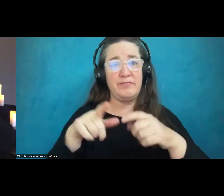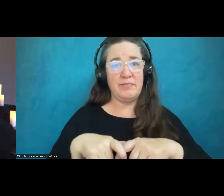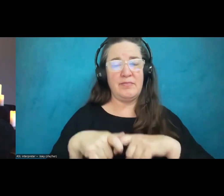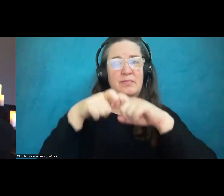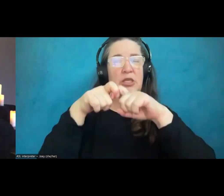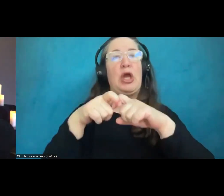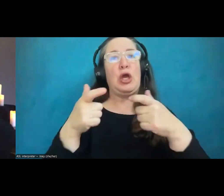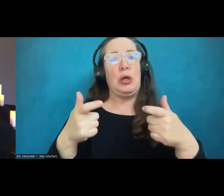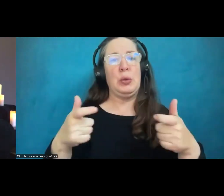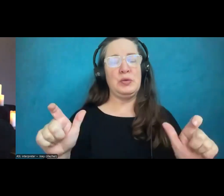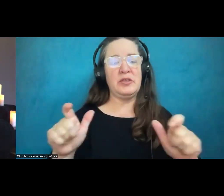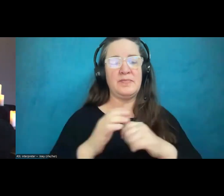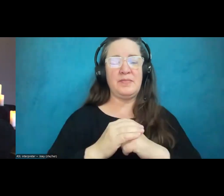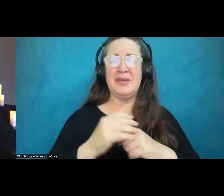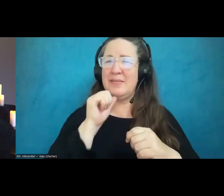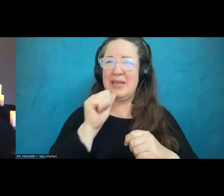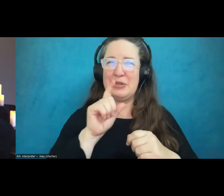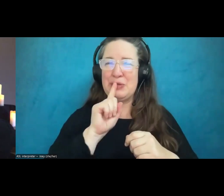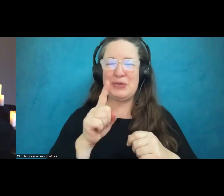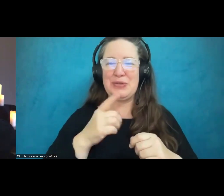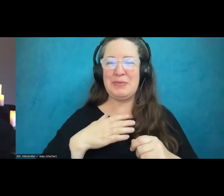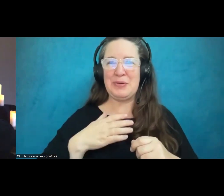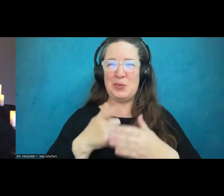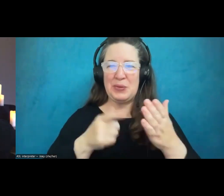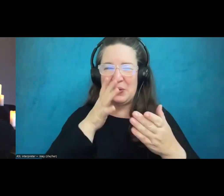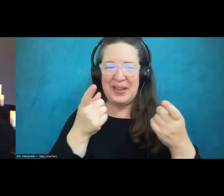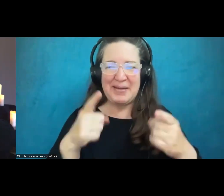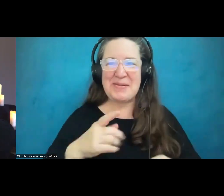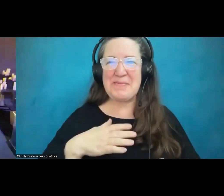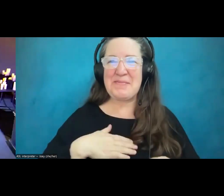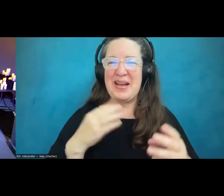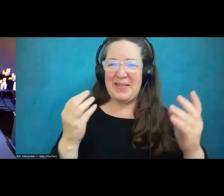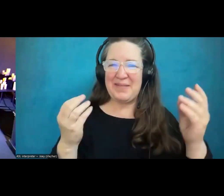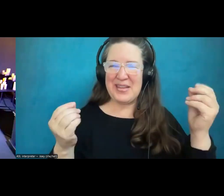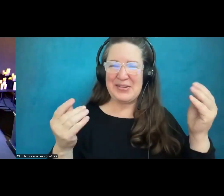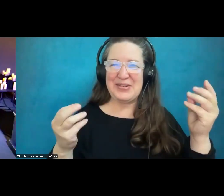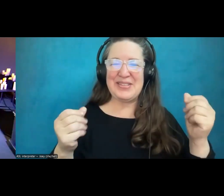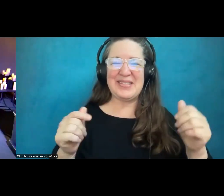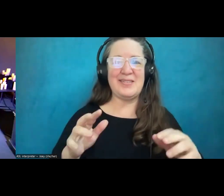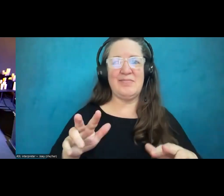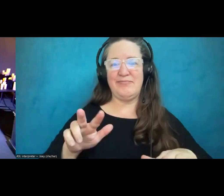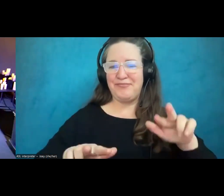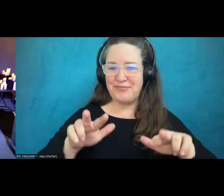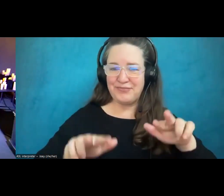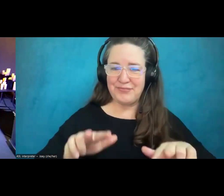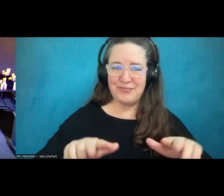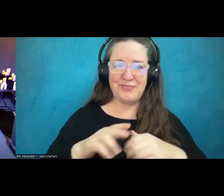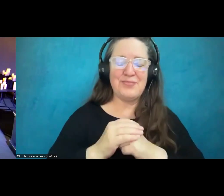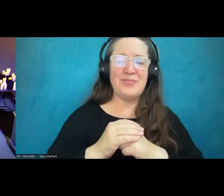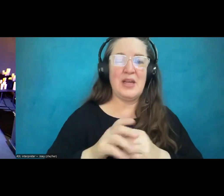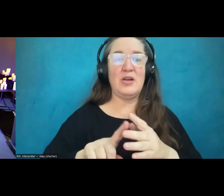sure what would happen. My fingers were pretty rusty. And when I started to play, I started with the Bach that